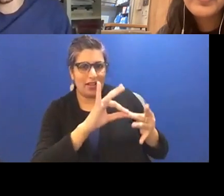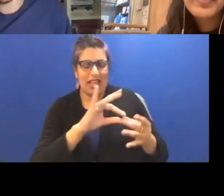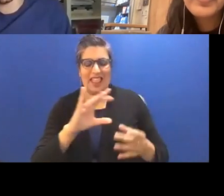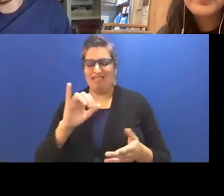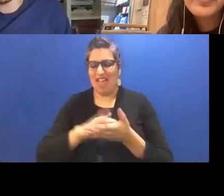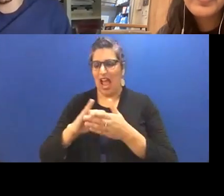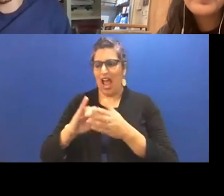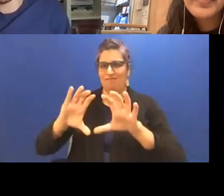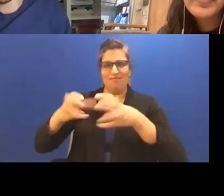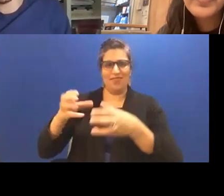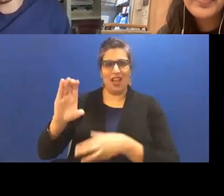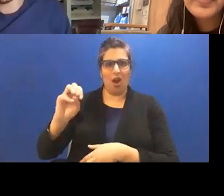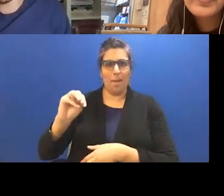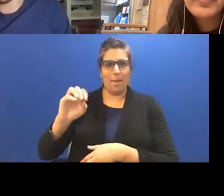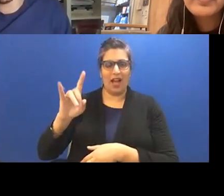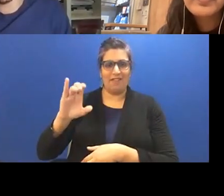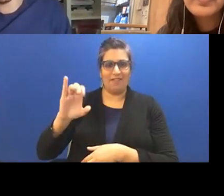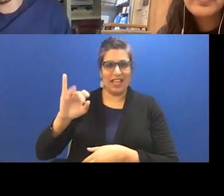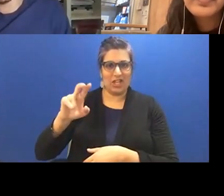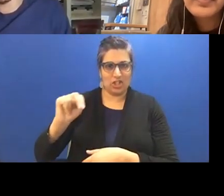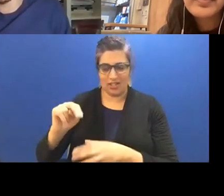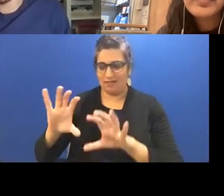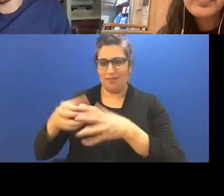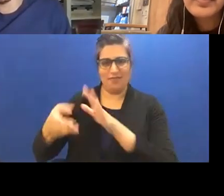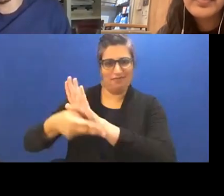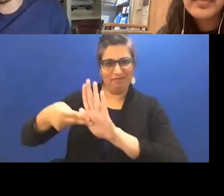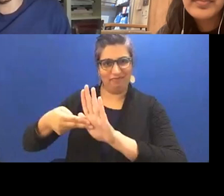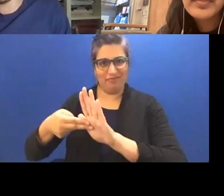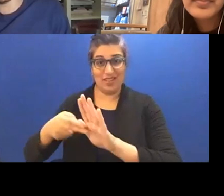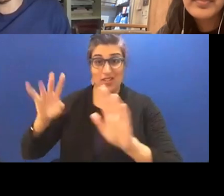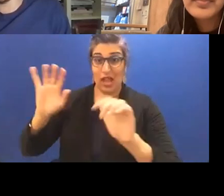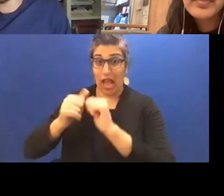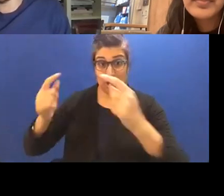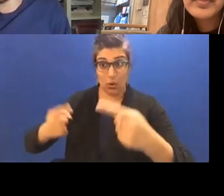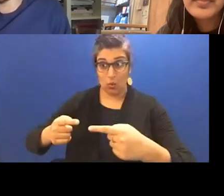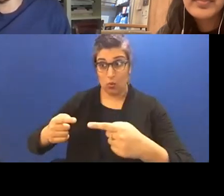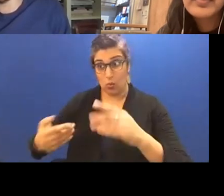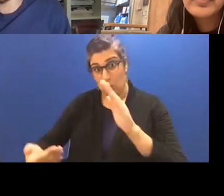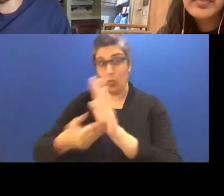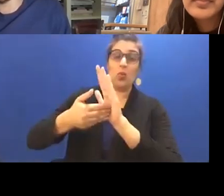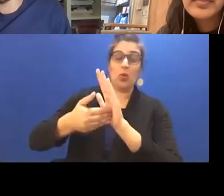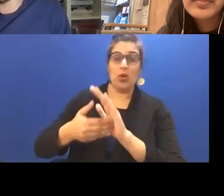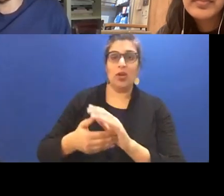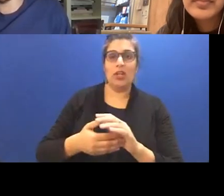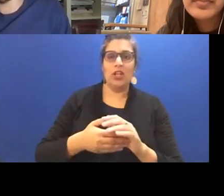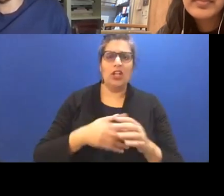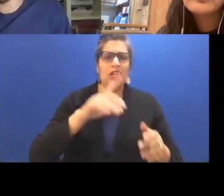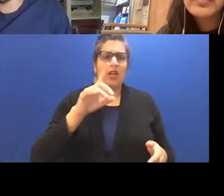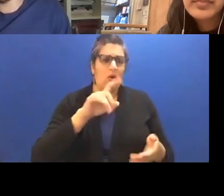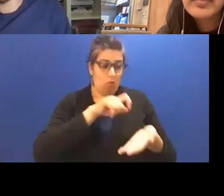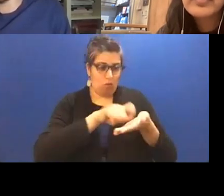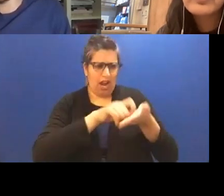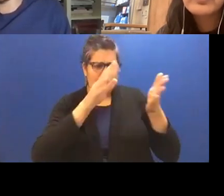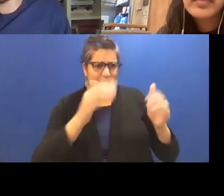commodification, I think a big piece of that, or kind of combating that, is, you know, do writers have